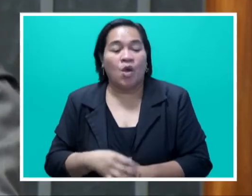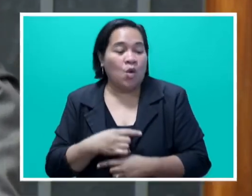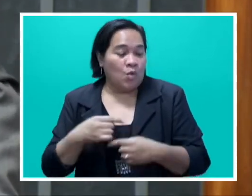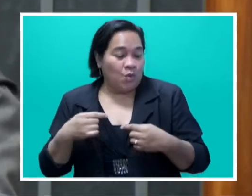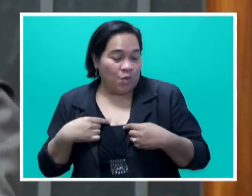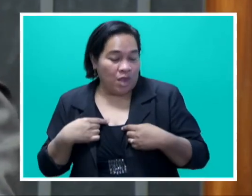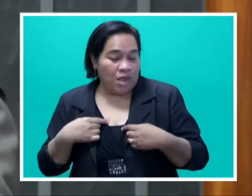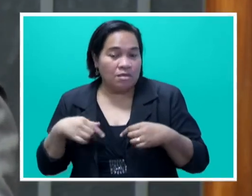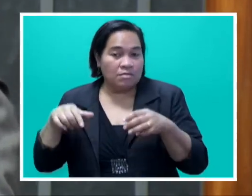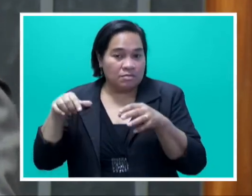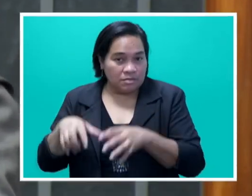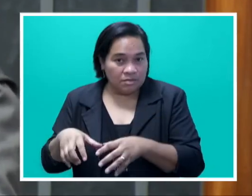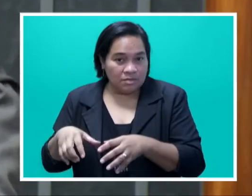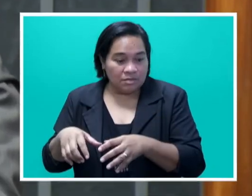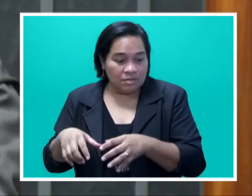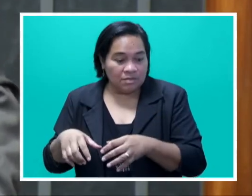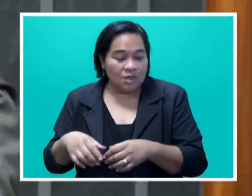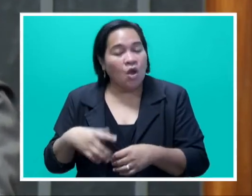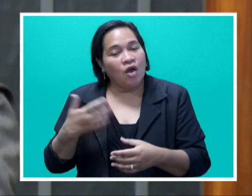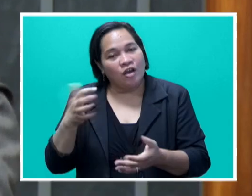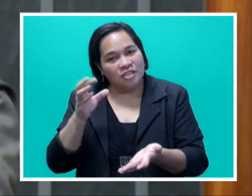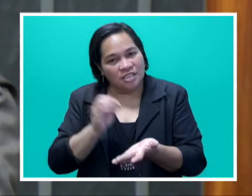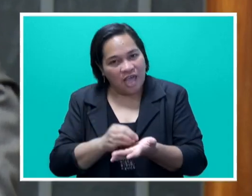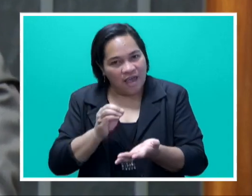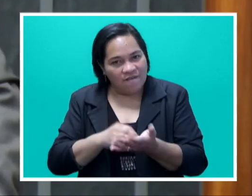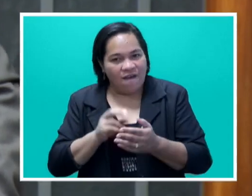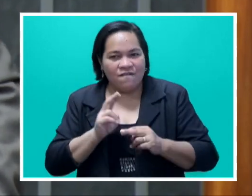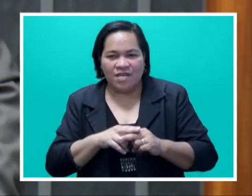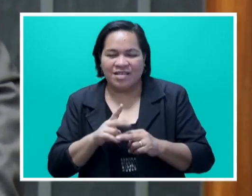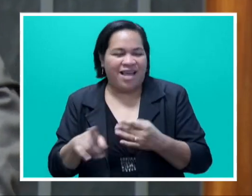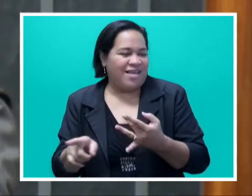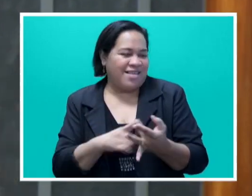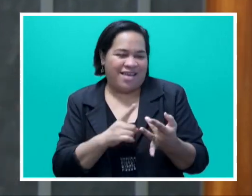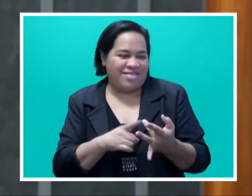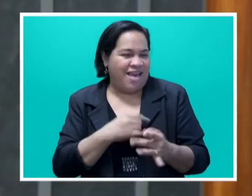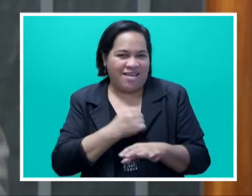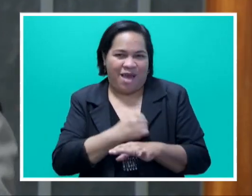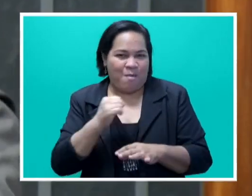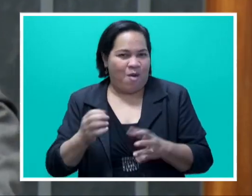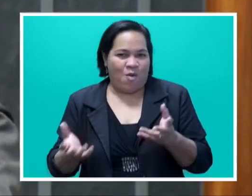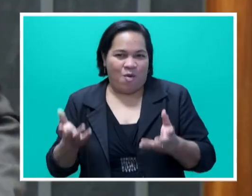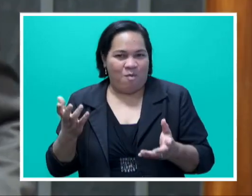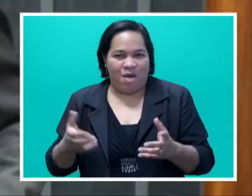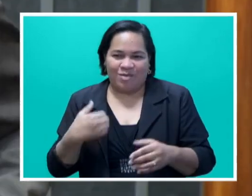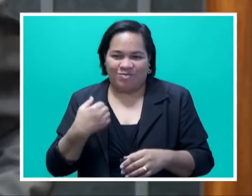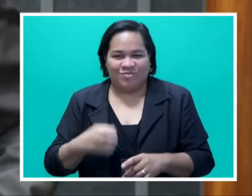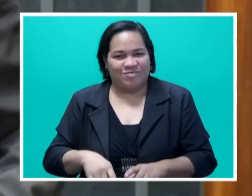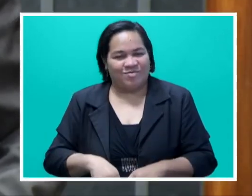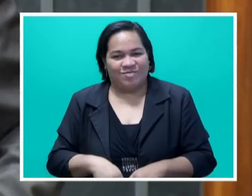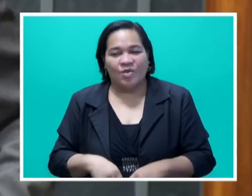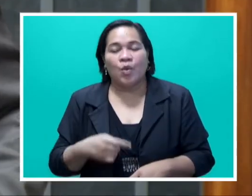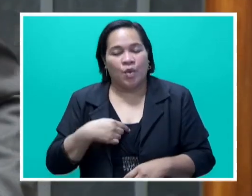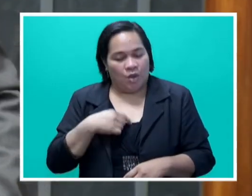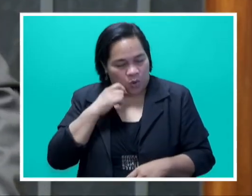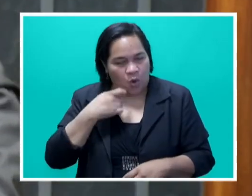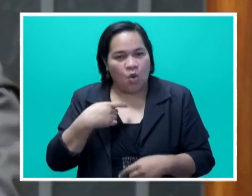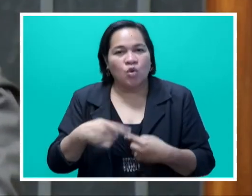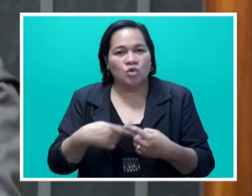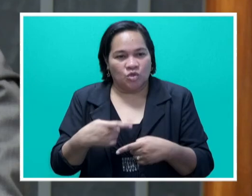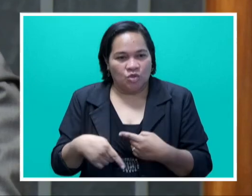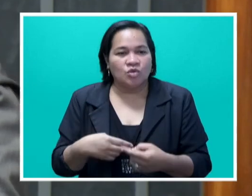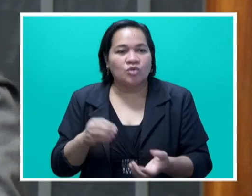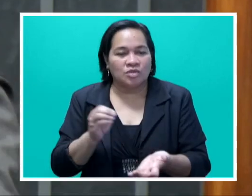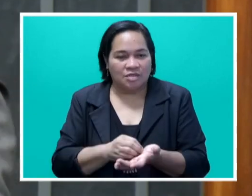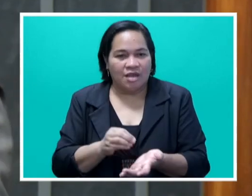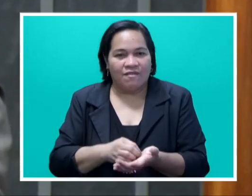Speaker, say, have served Fiji like no other government has, and we will serve Fiji like no other